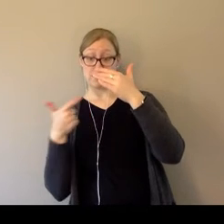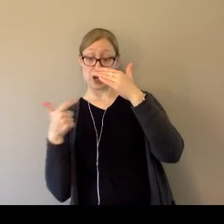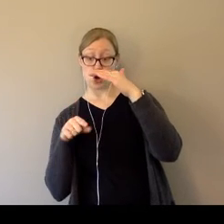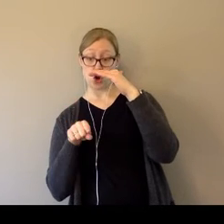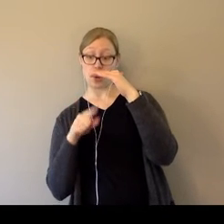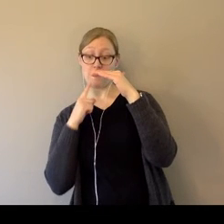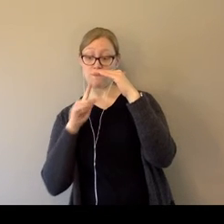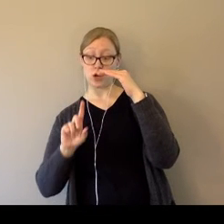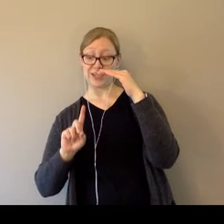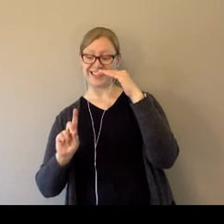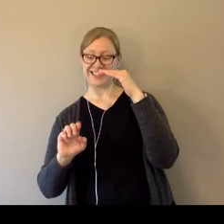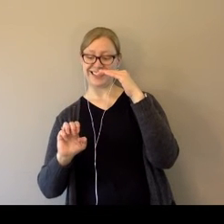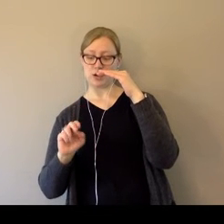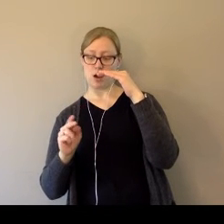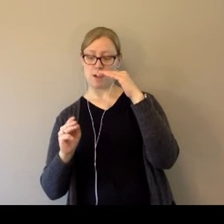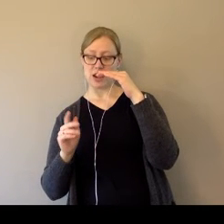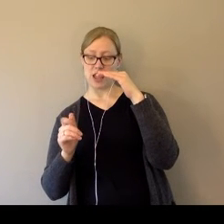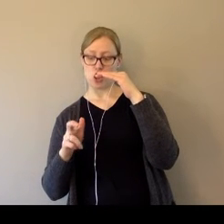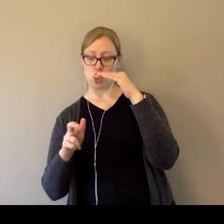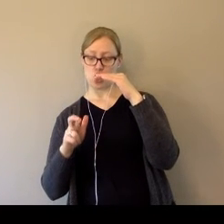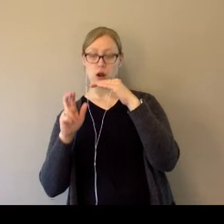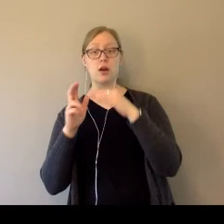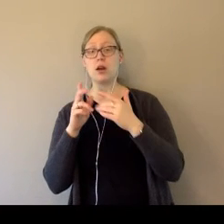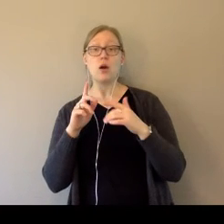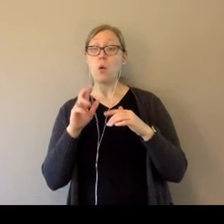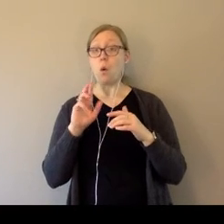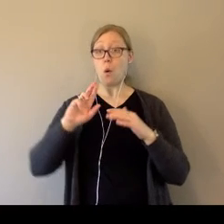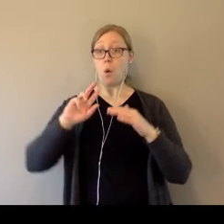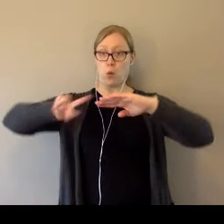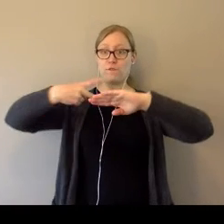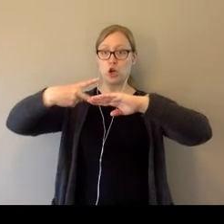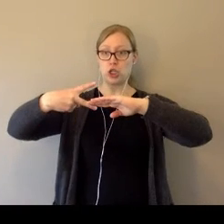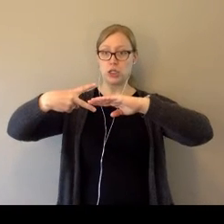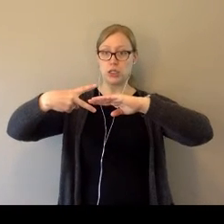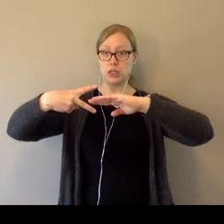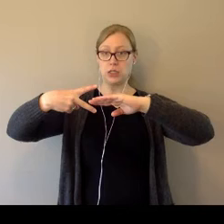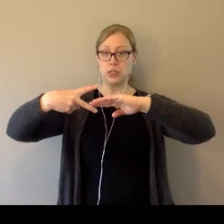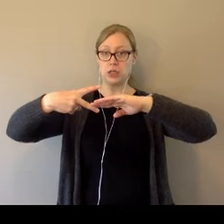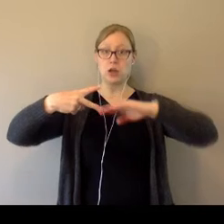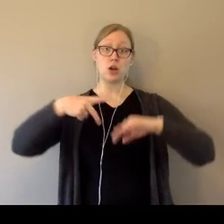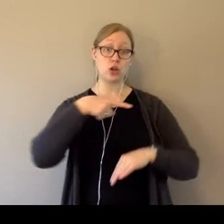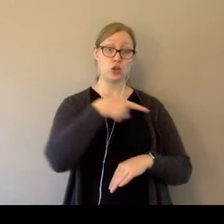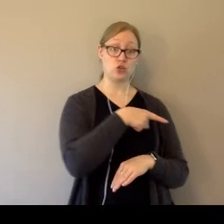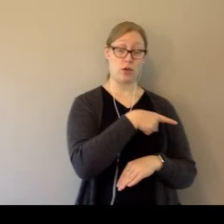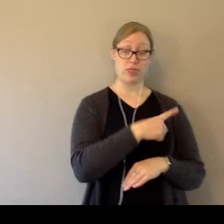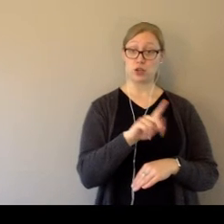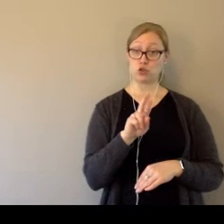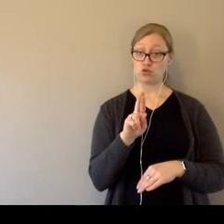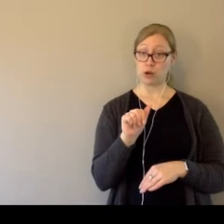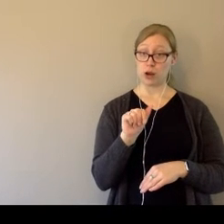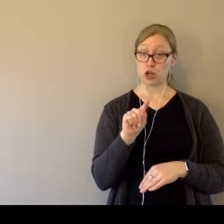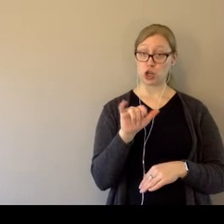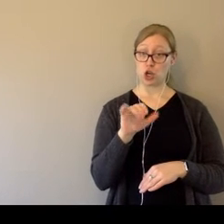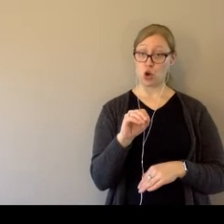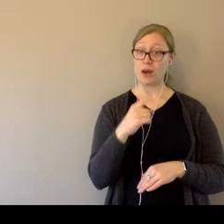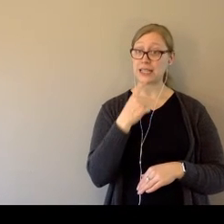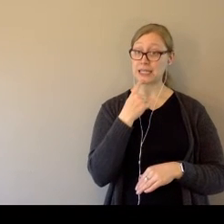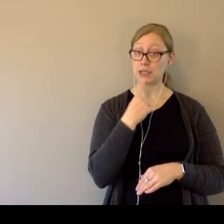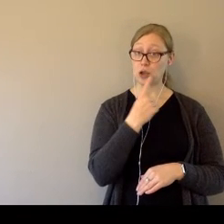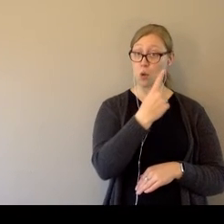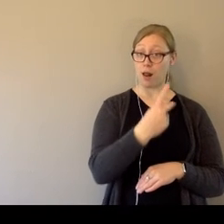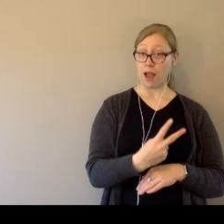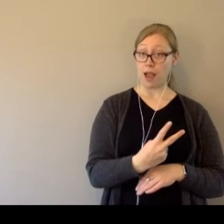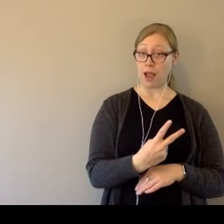or I could do the reverse. So the ratio I have here is 1/2, but I could also have a ratio of 2 if I went